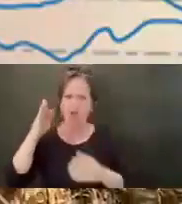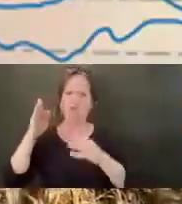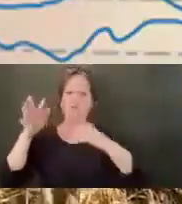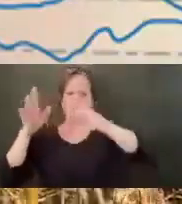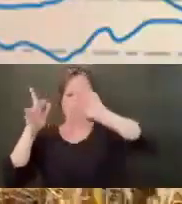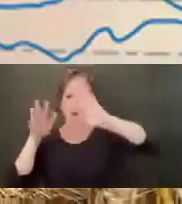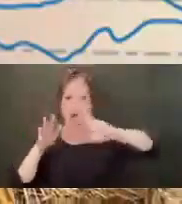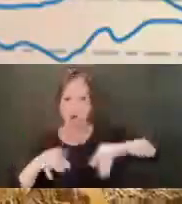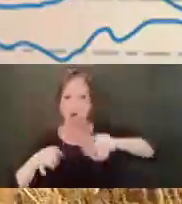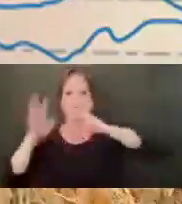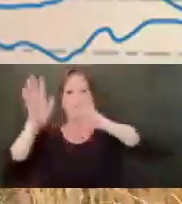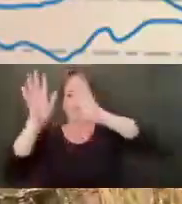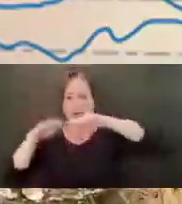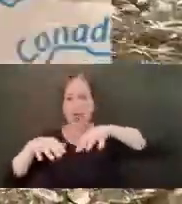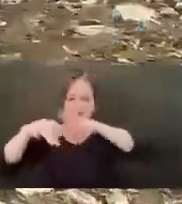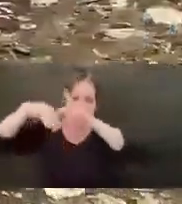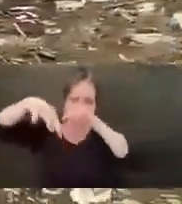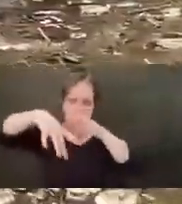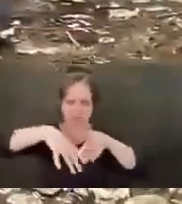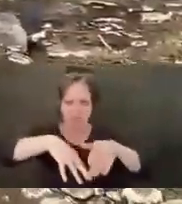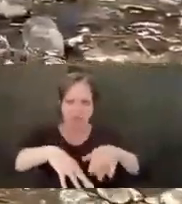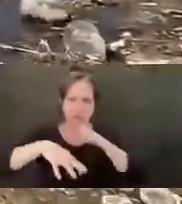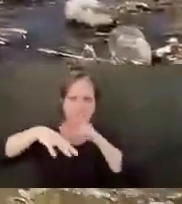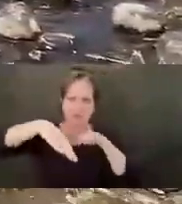toward Pueblo.